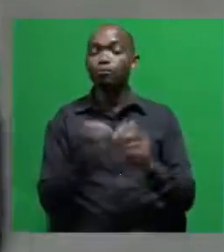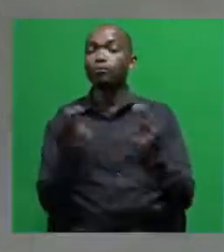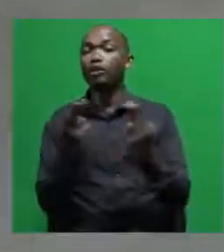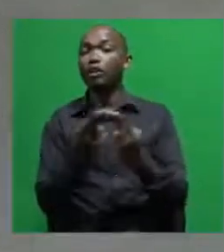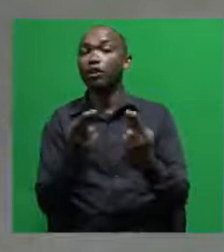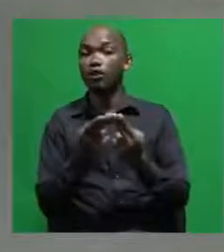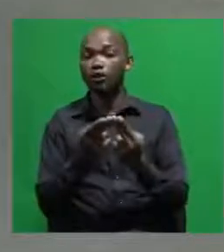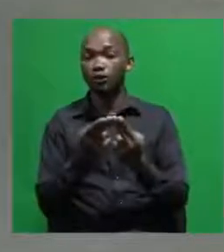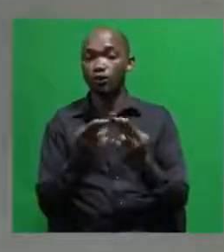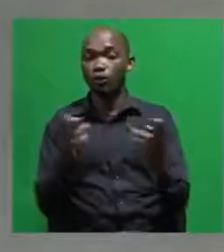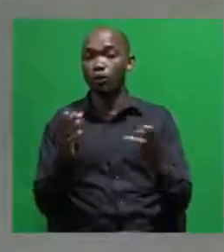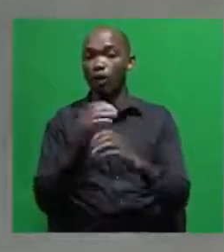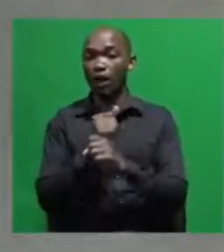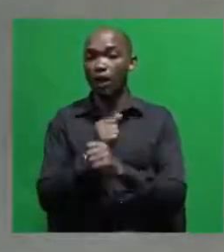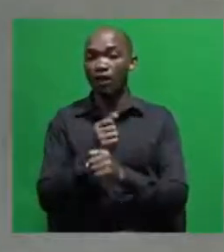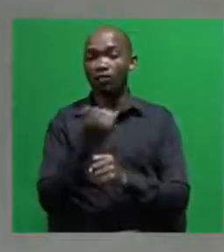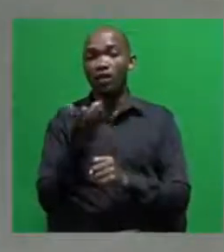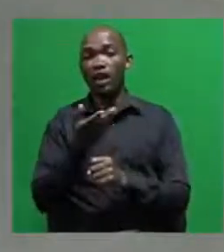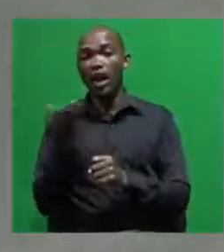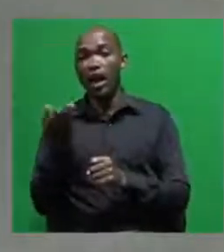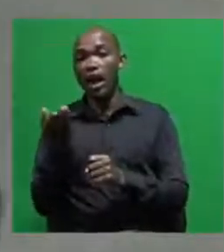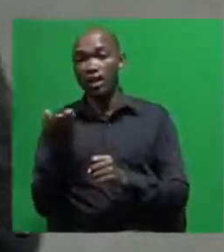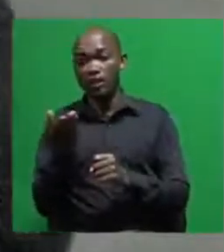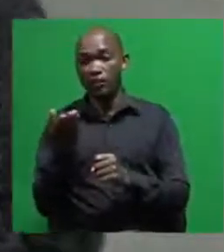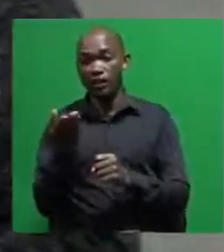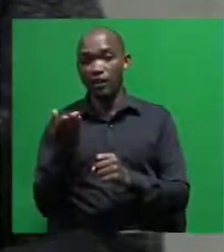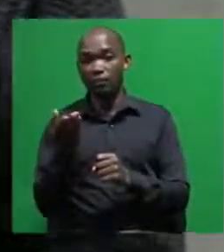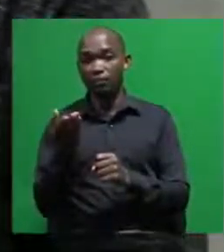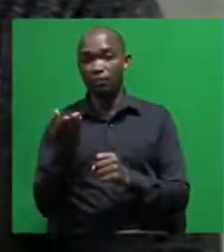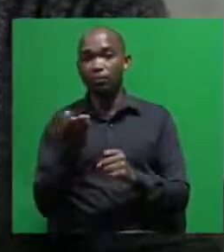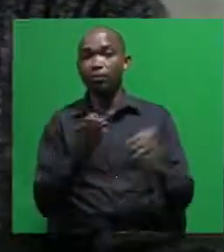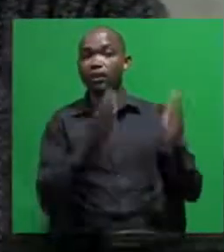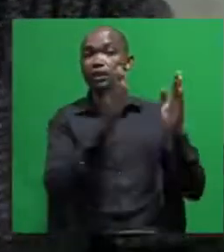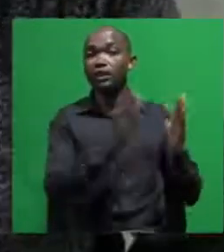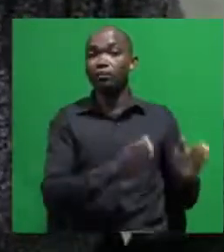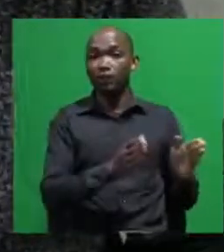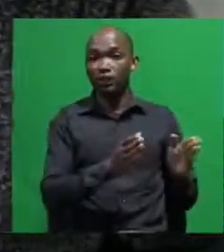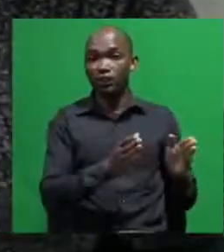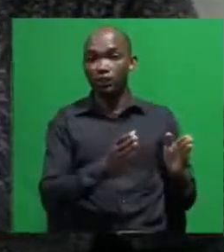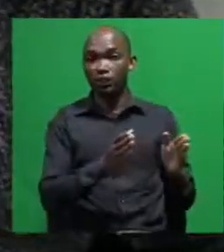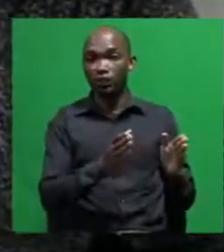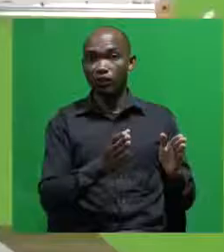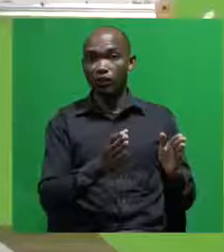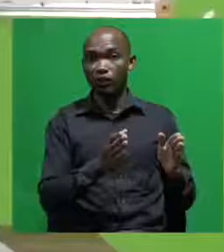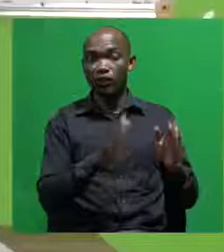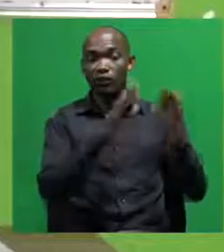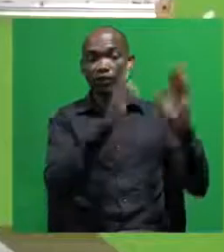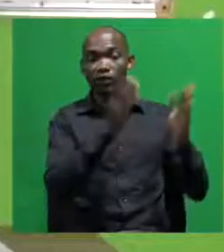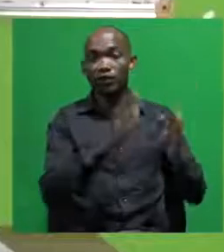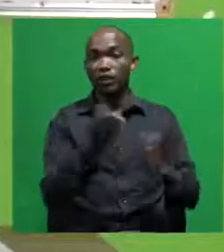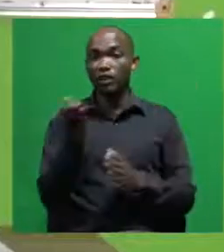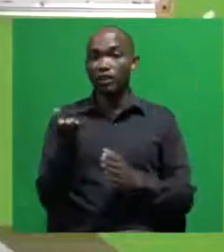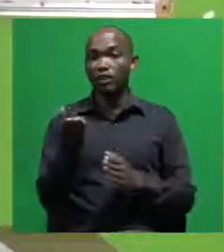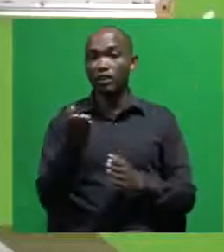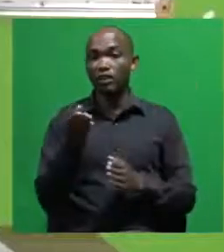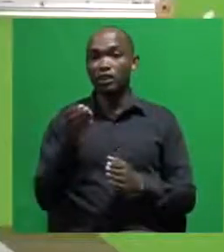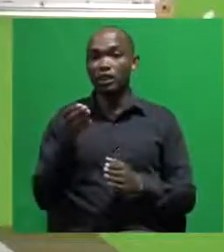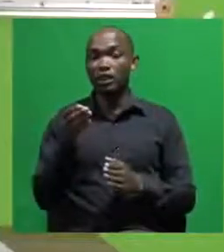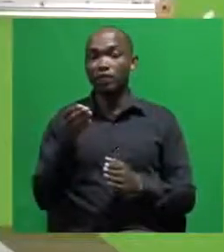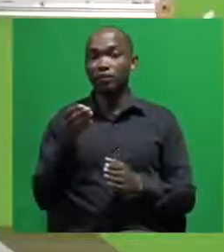Also, we have another special feature for the rectangular object. This is a